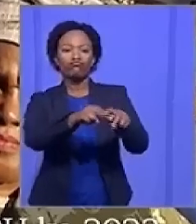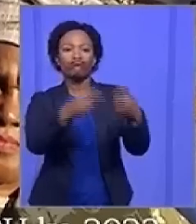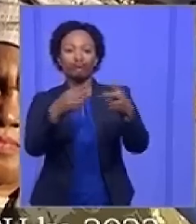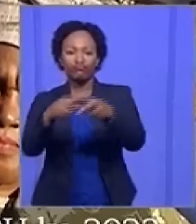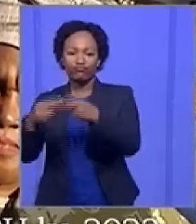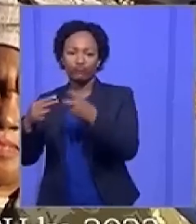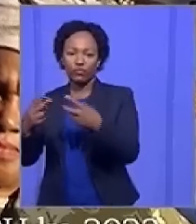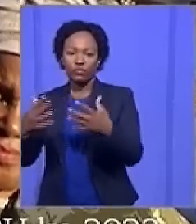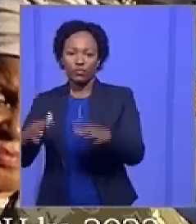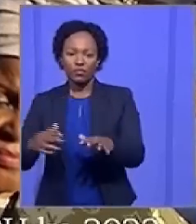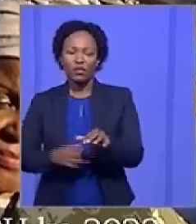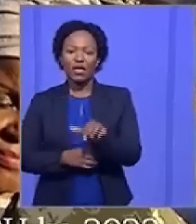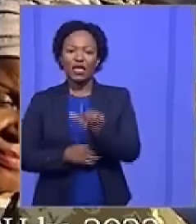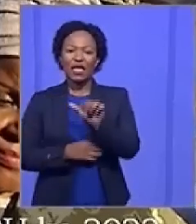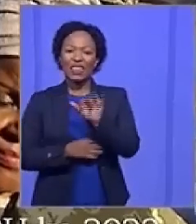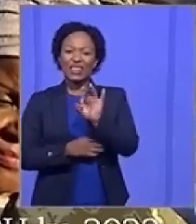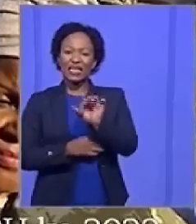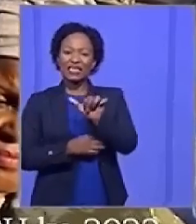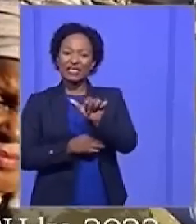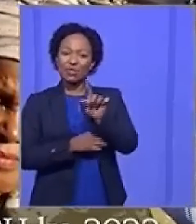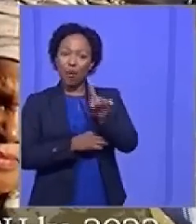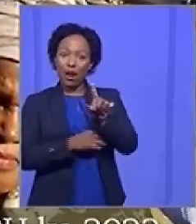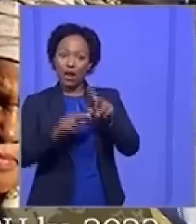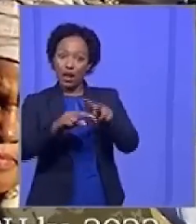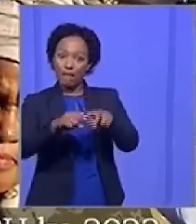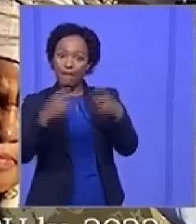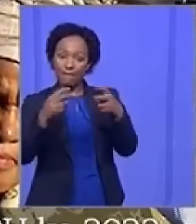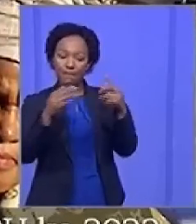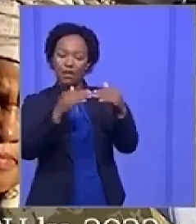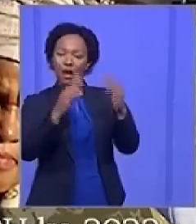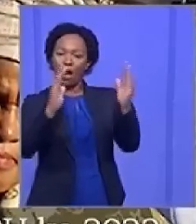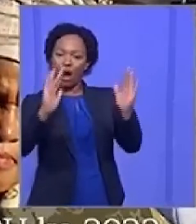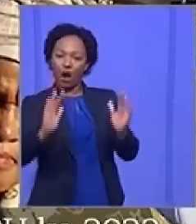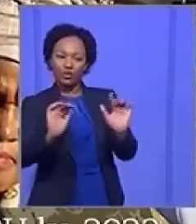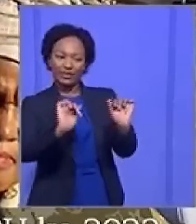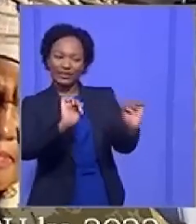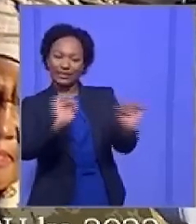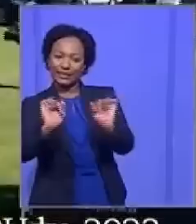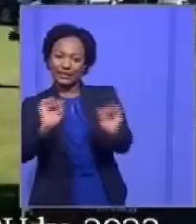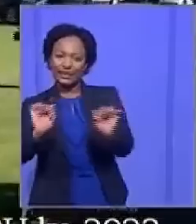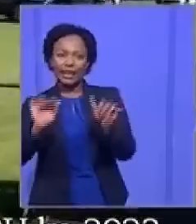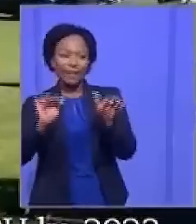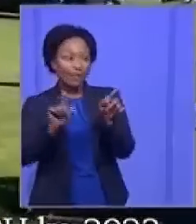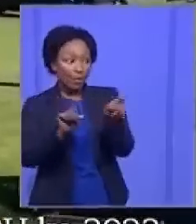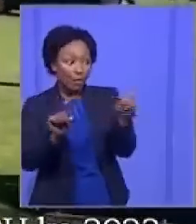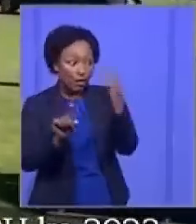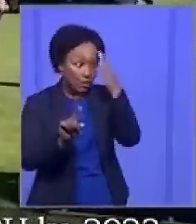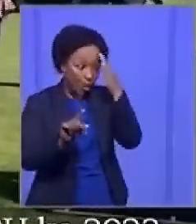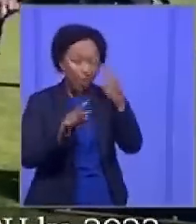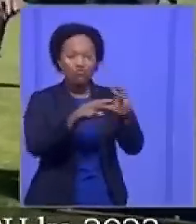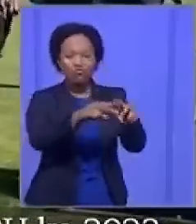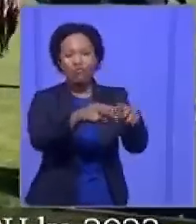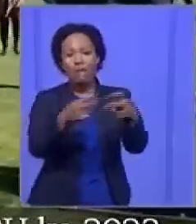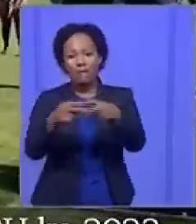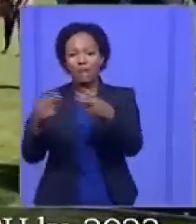361 of them were raped in their own houses, raped by the people they know. Letona qele le tshepa hore dikopano tsa mofuta